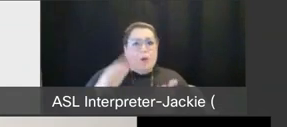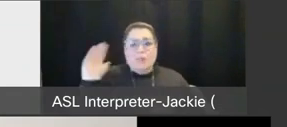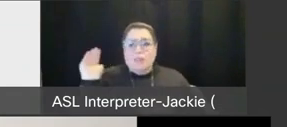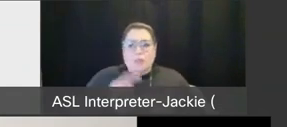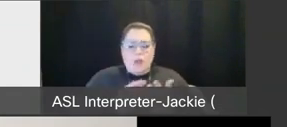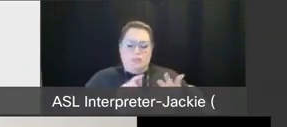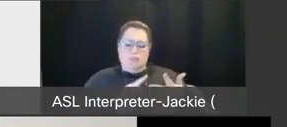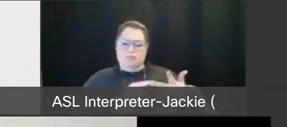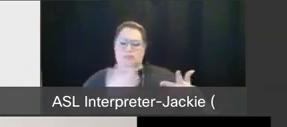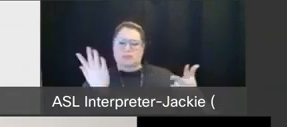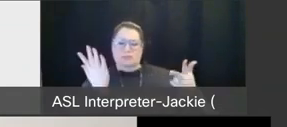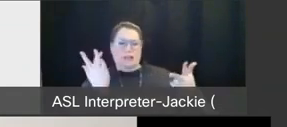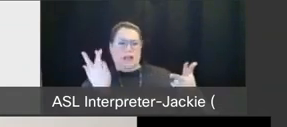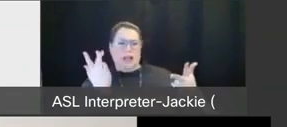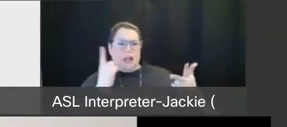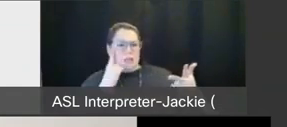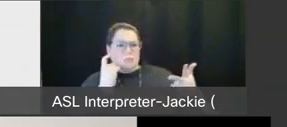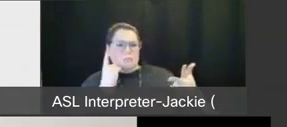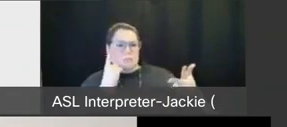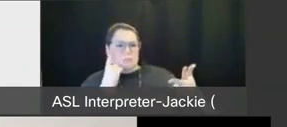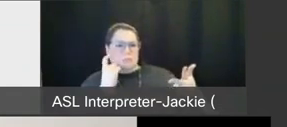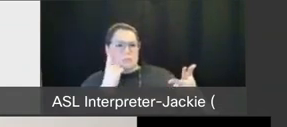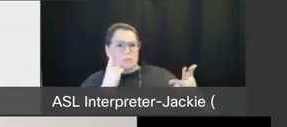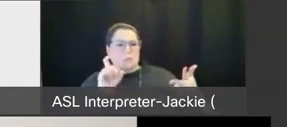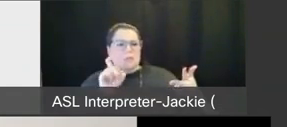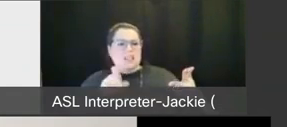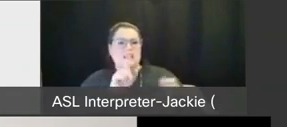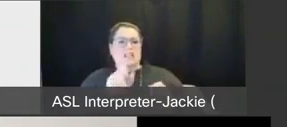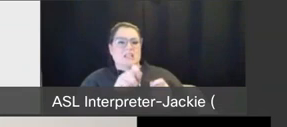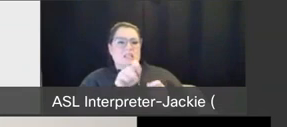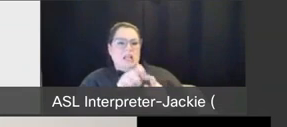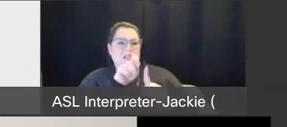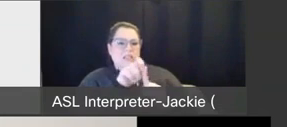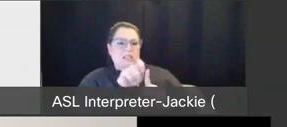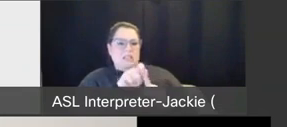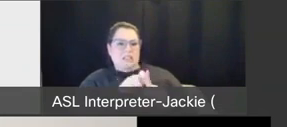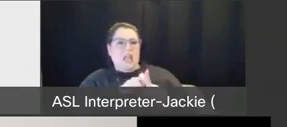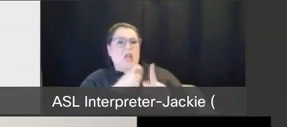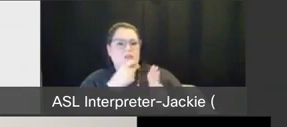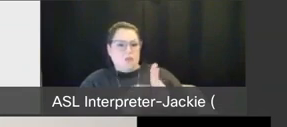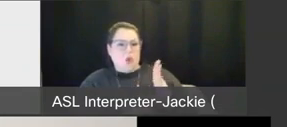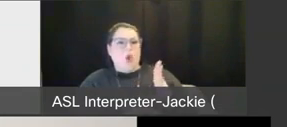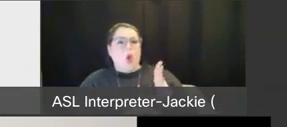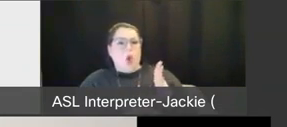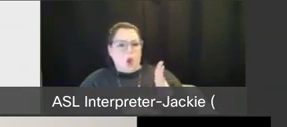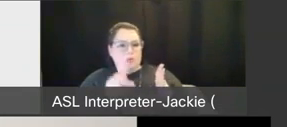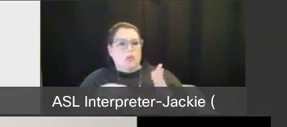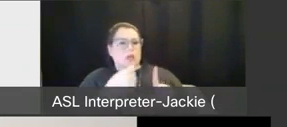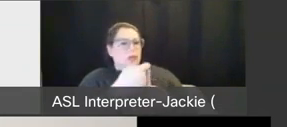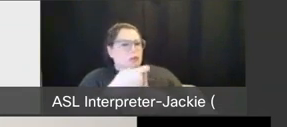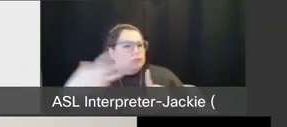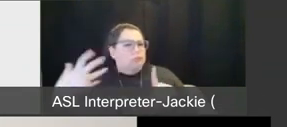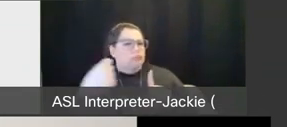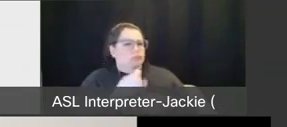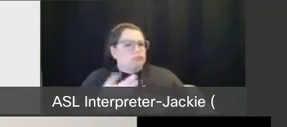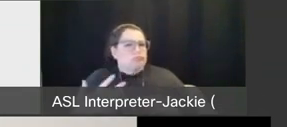oranges. So you want to get the details spelled out, and we'll talk about what the contract should contain. But you want to